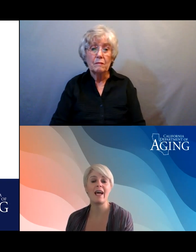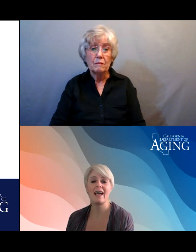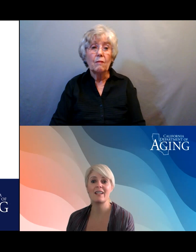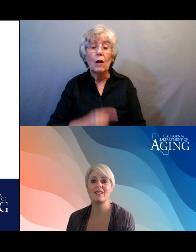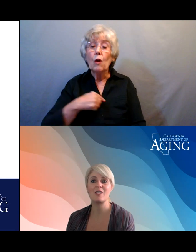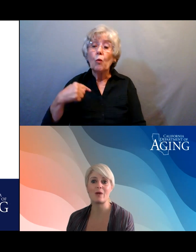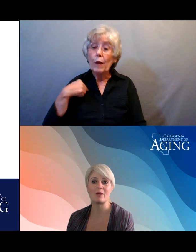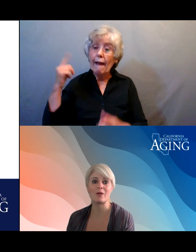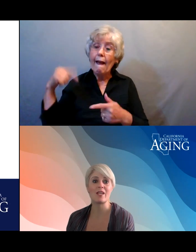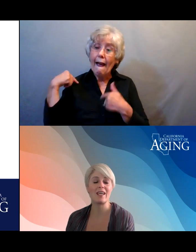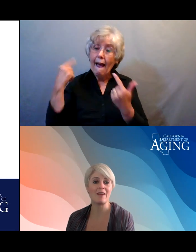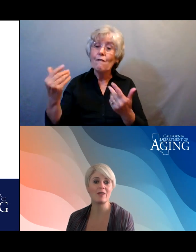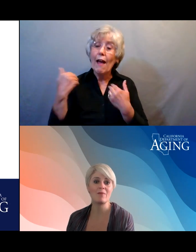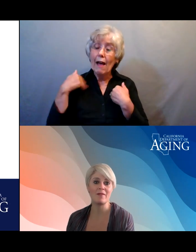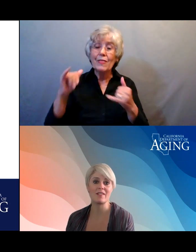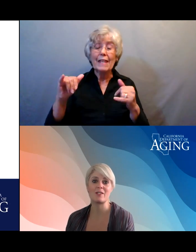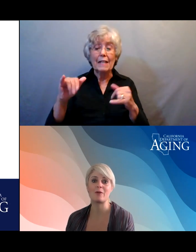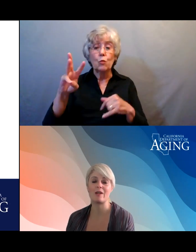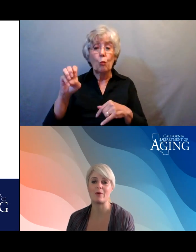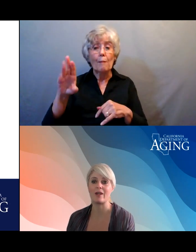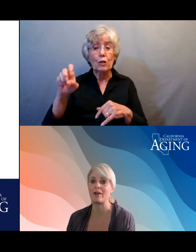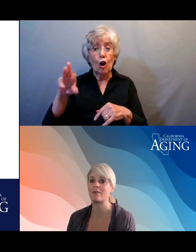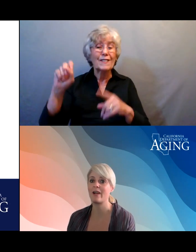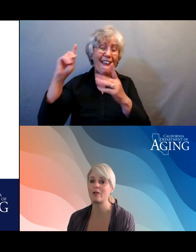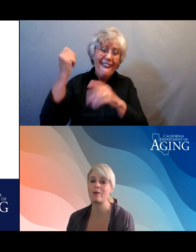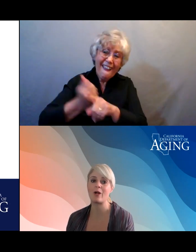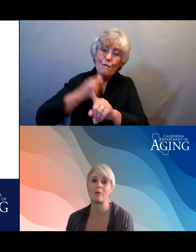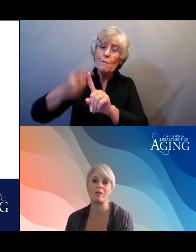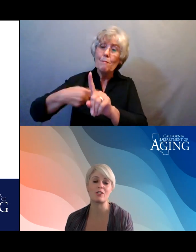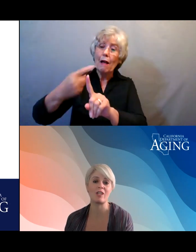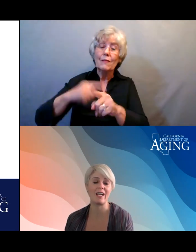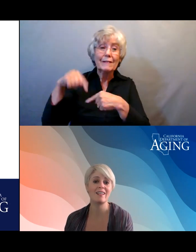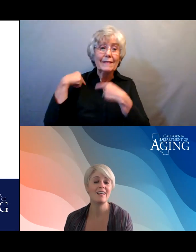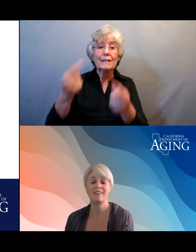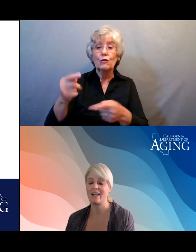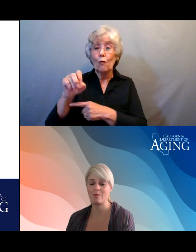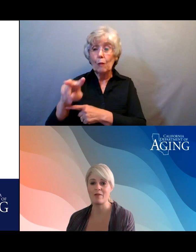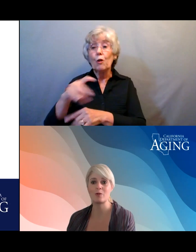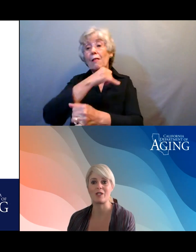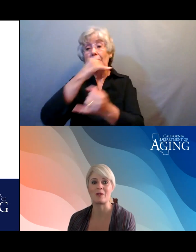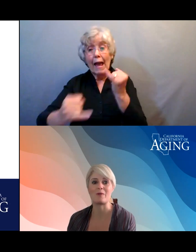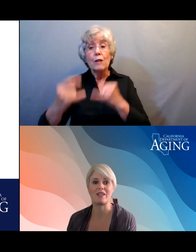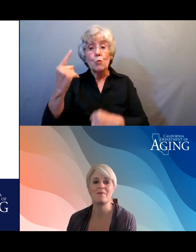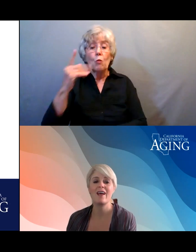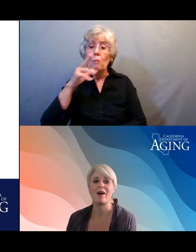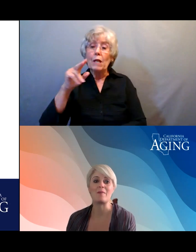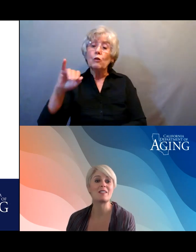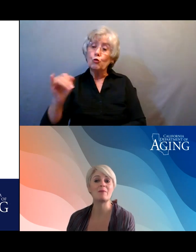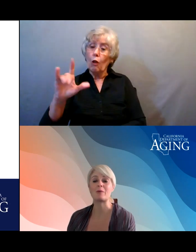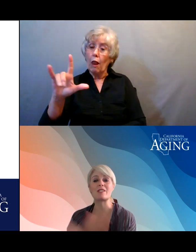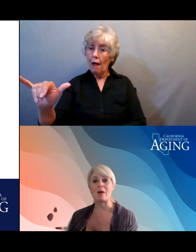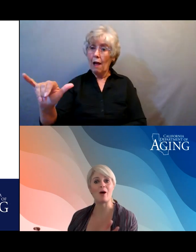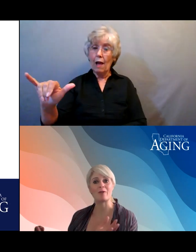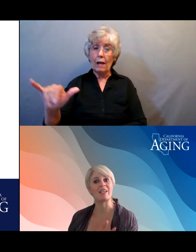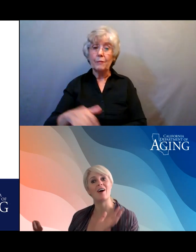We have had these webinars every month since November, and our final webinar will be July next month, 2021. That doesn't